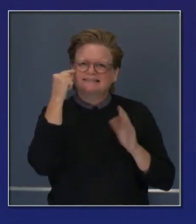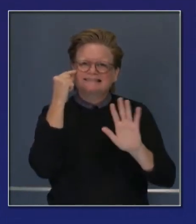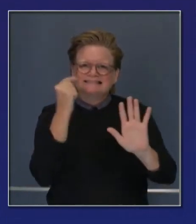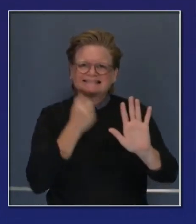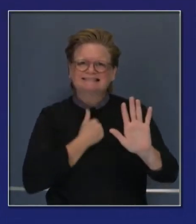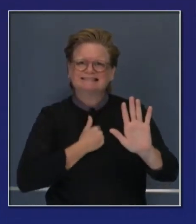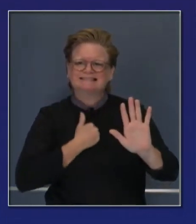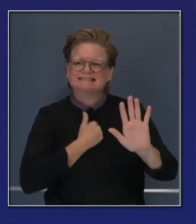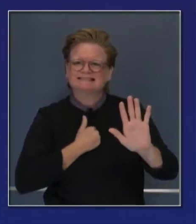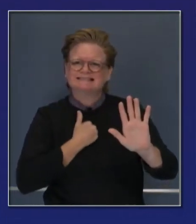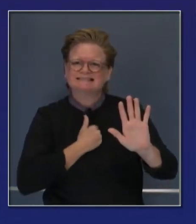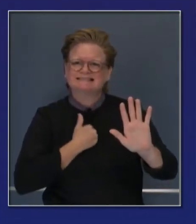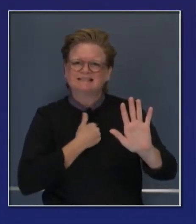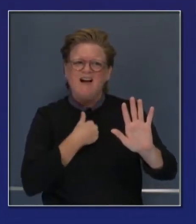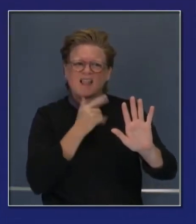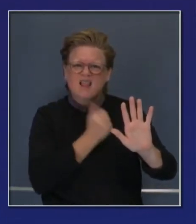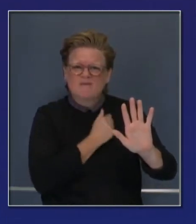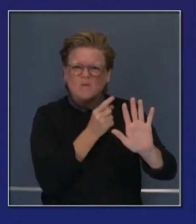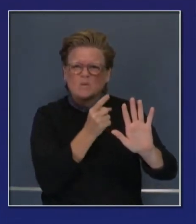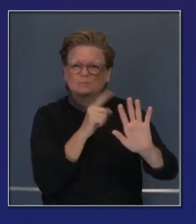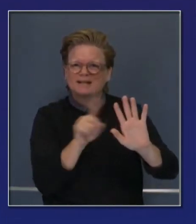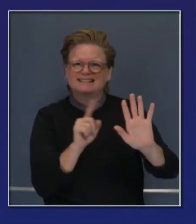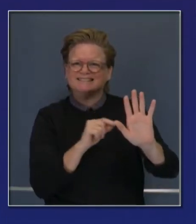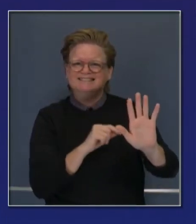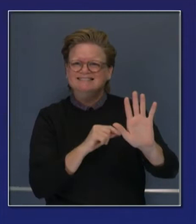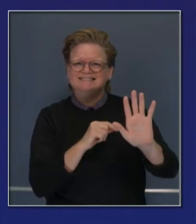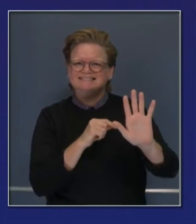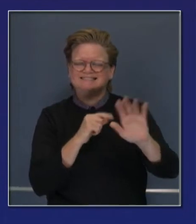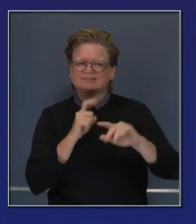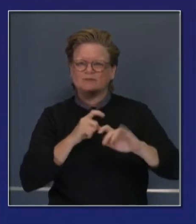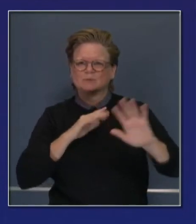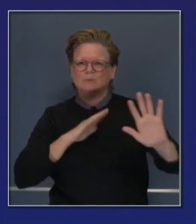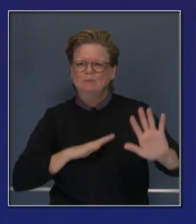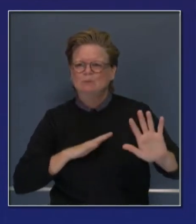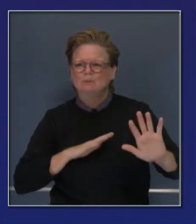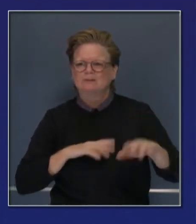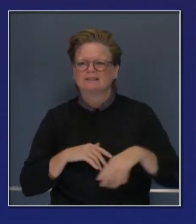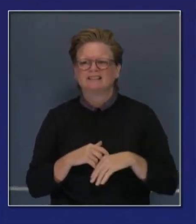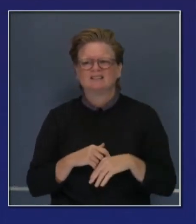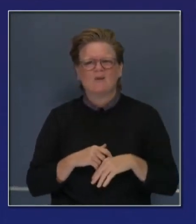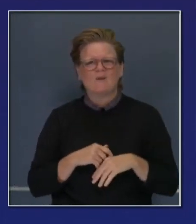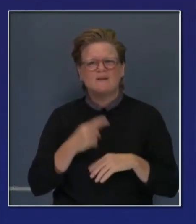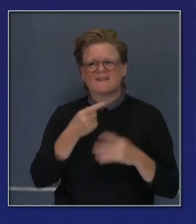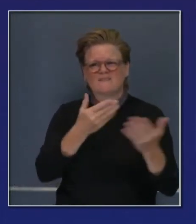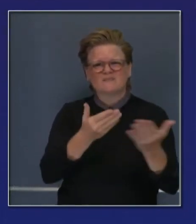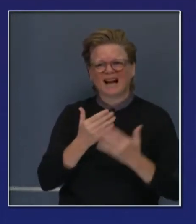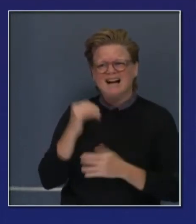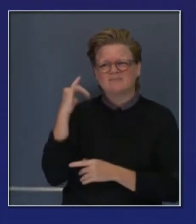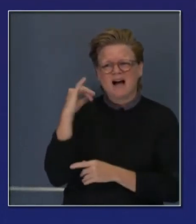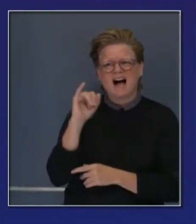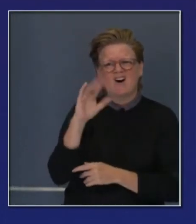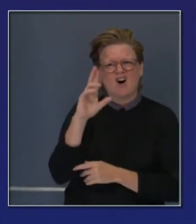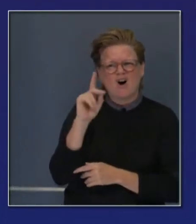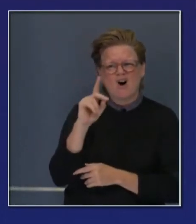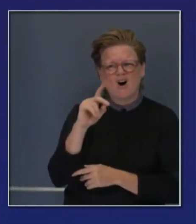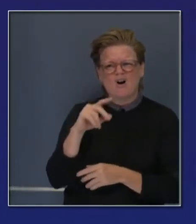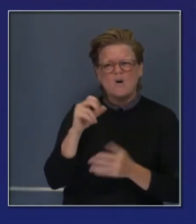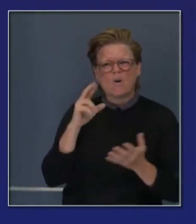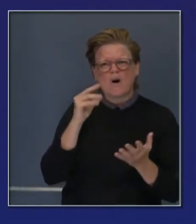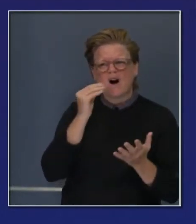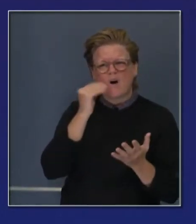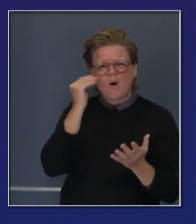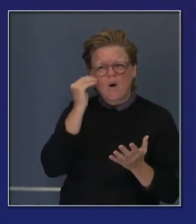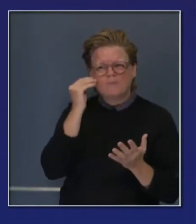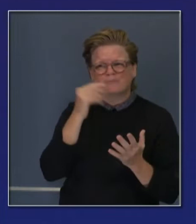environments where we are bringing people into the backyards, even into the living rooms. Your actions